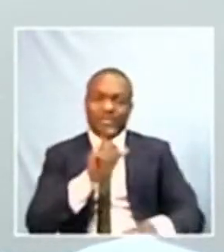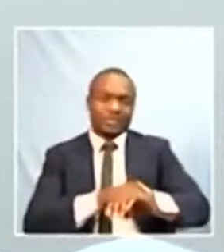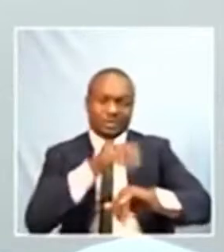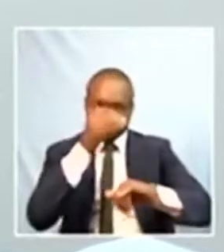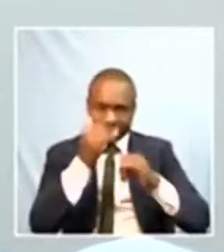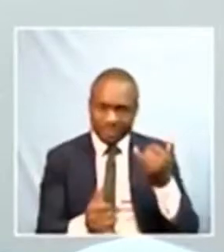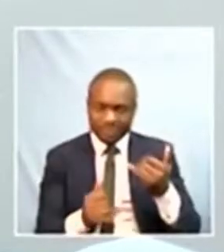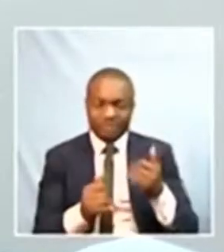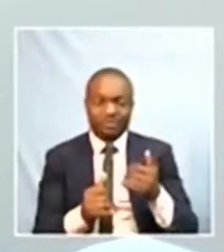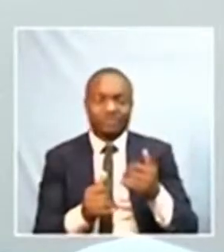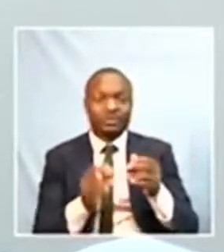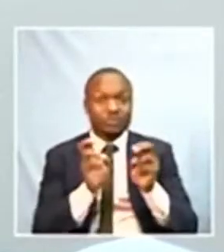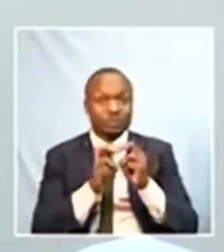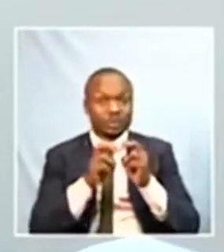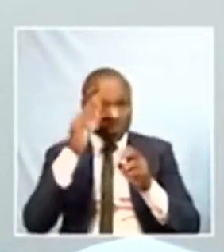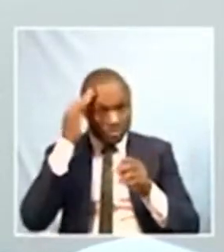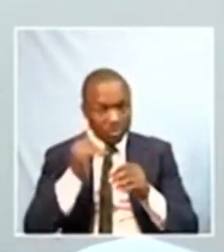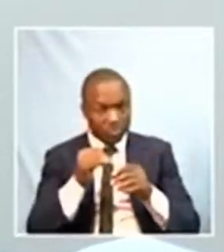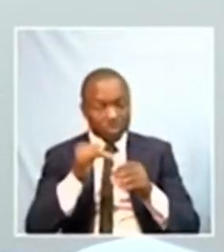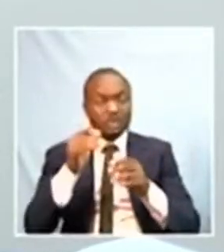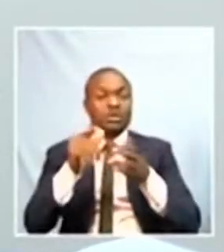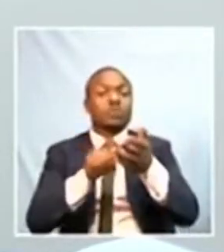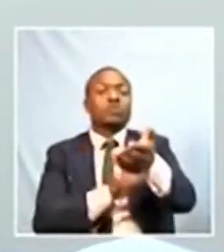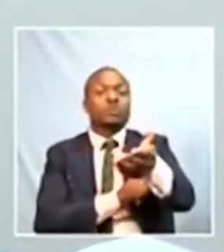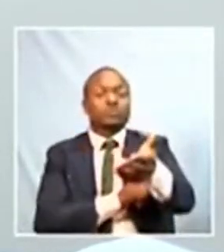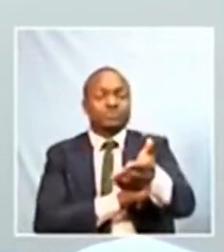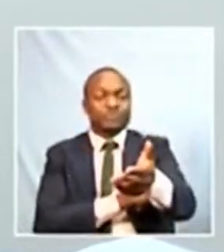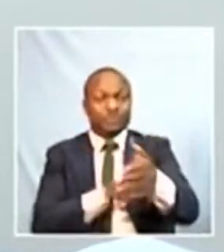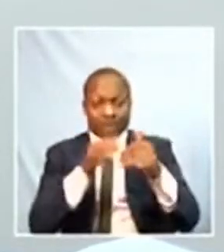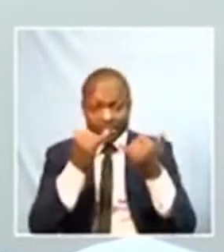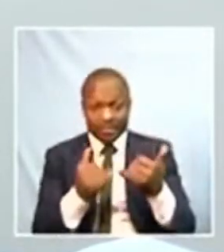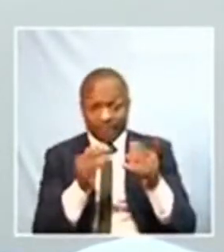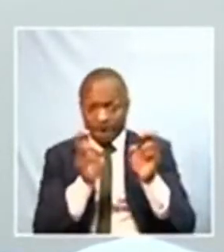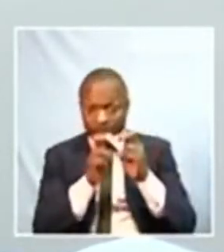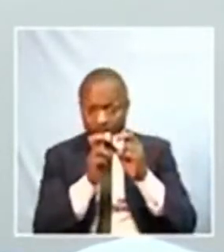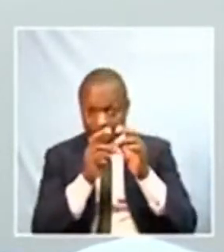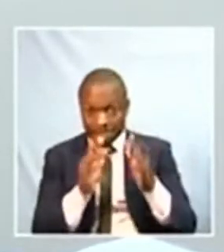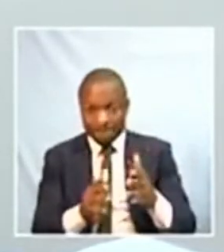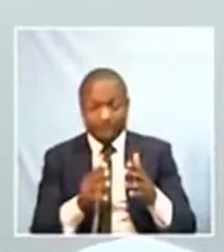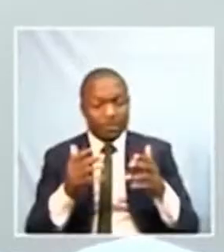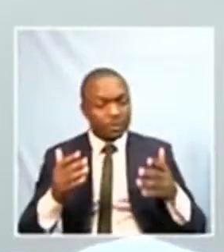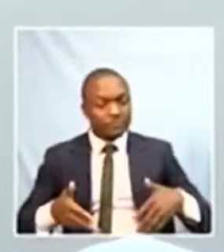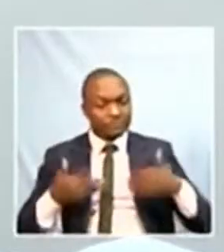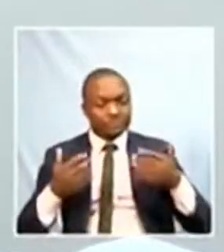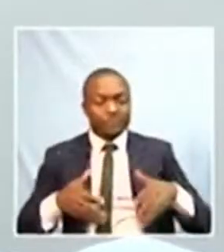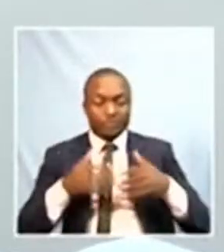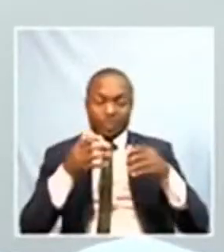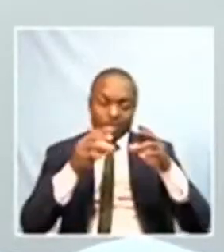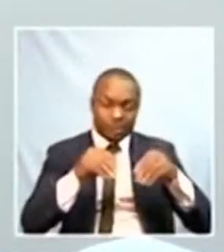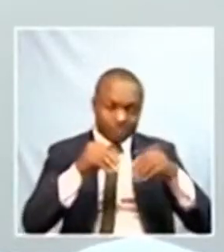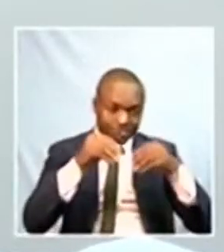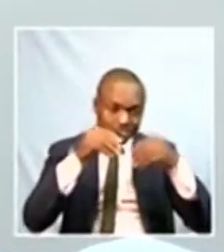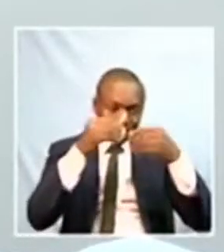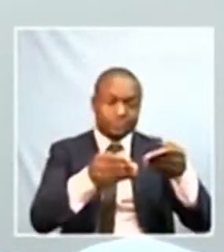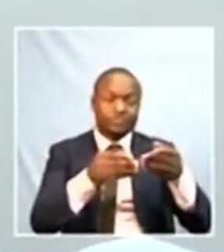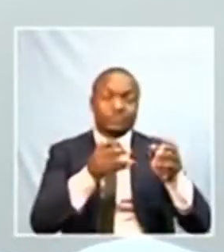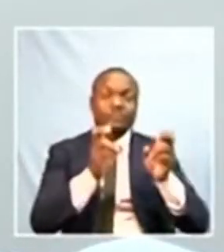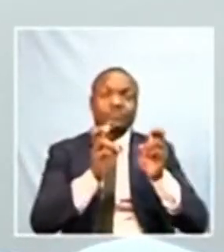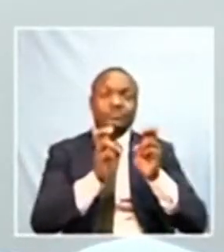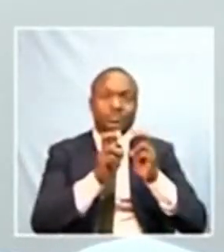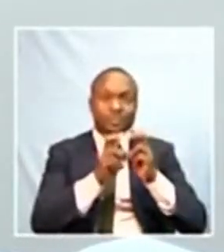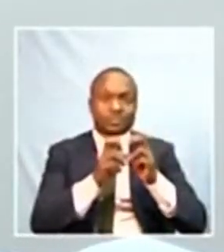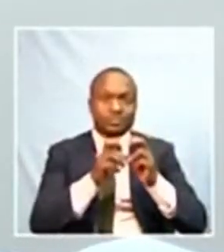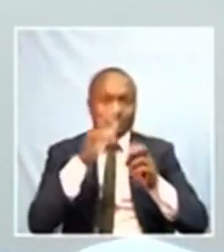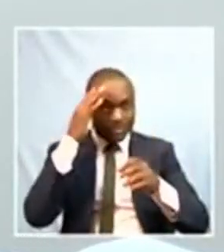contract? Why did you take so long? Now that the contractor was satisfied and was procured, why did it take so long?